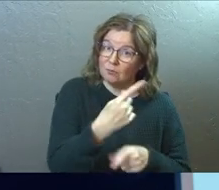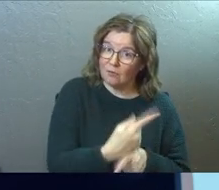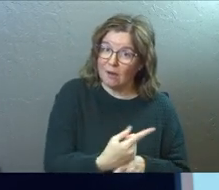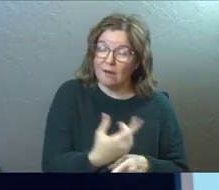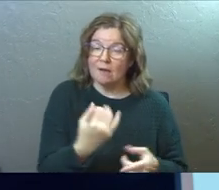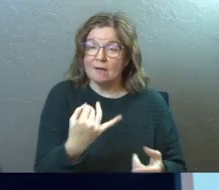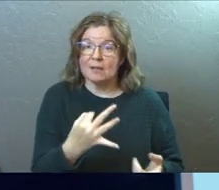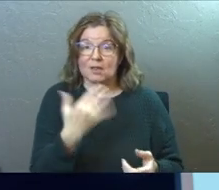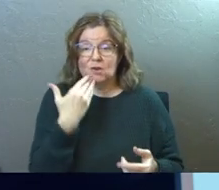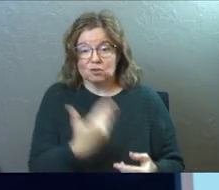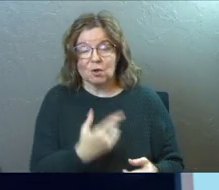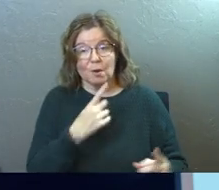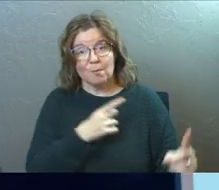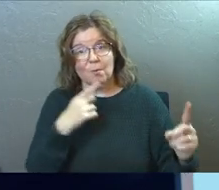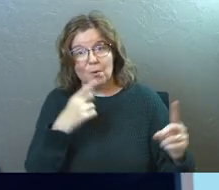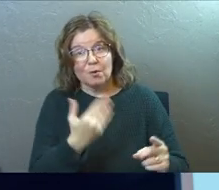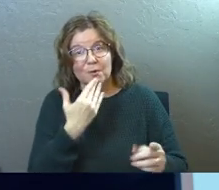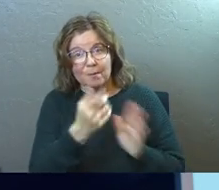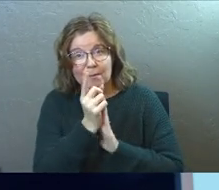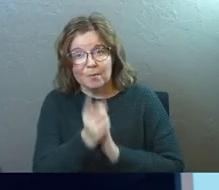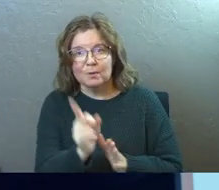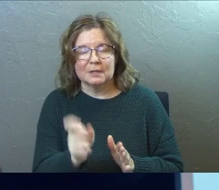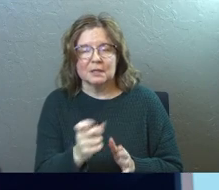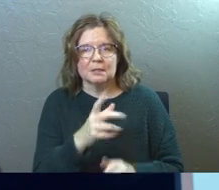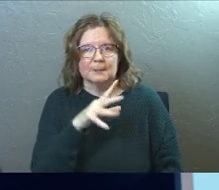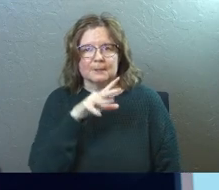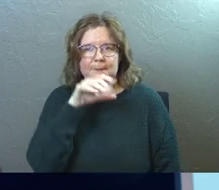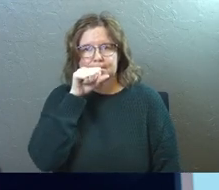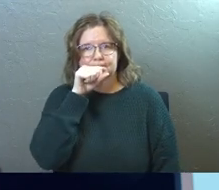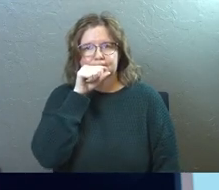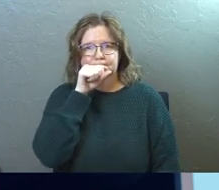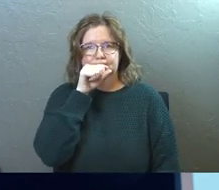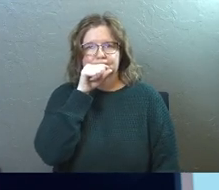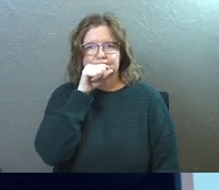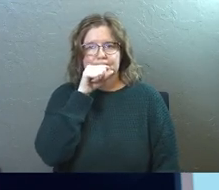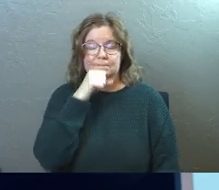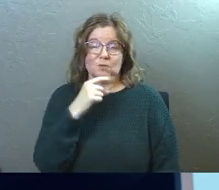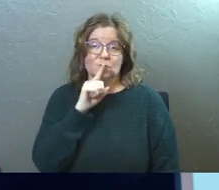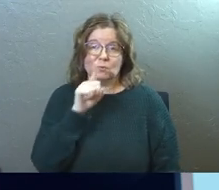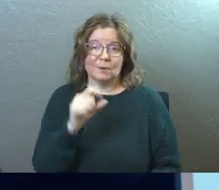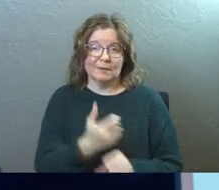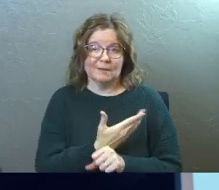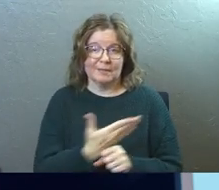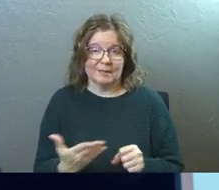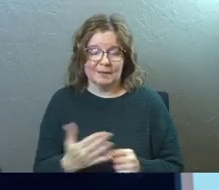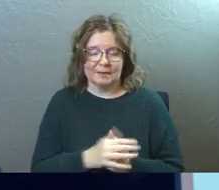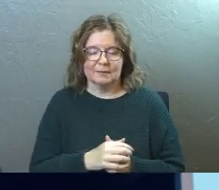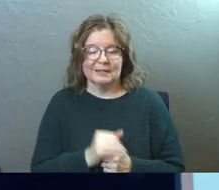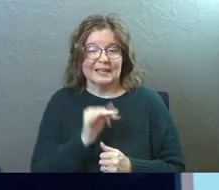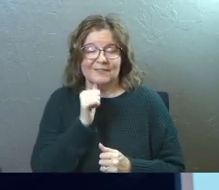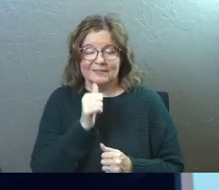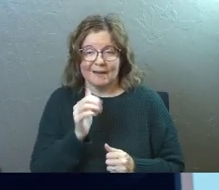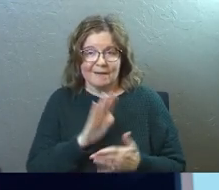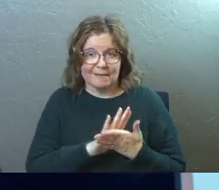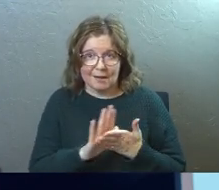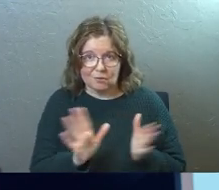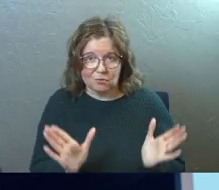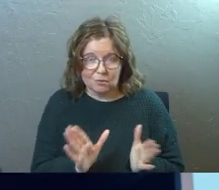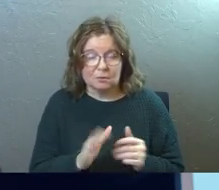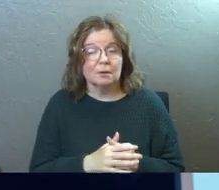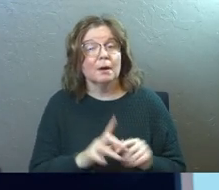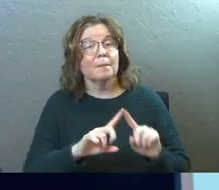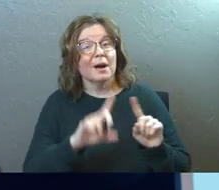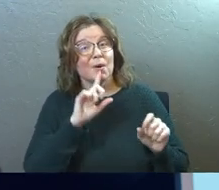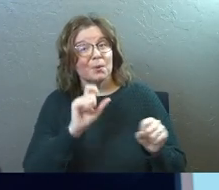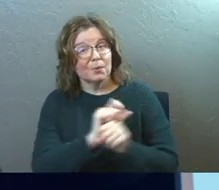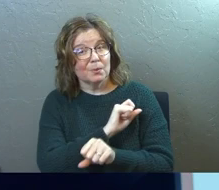like, there's a good point. There's good moments where you just need to hold your tongue. It's just a very real thing. If it's not going to be something nice and encouraging or helpful at all.